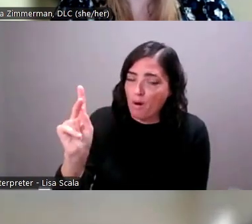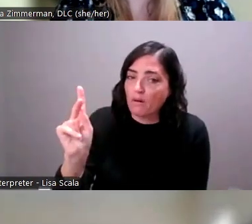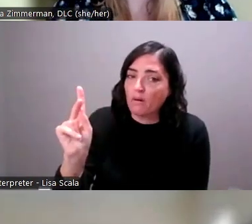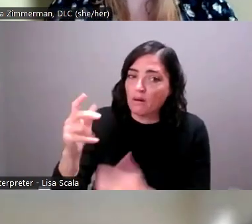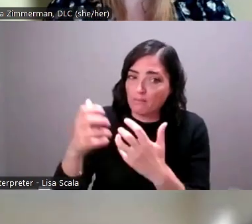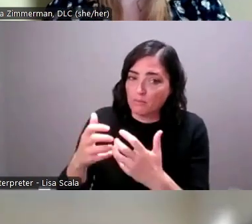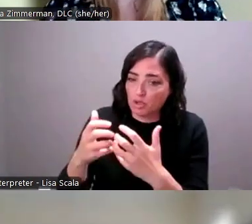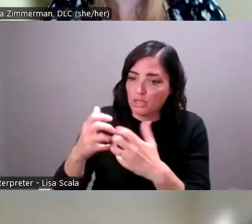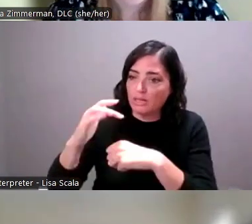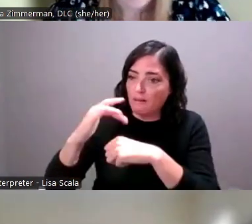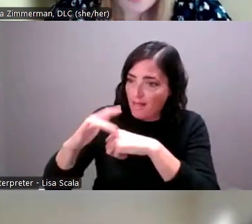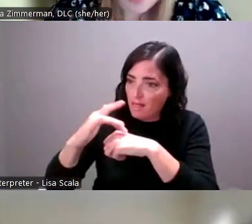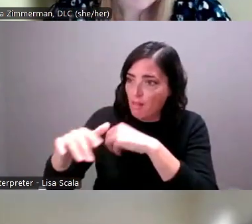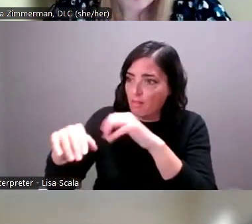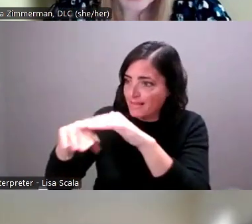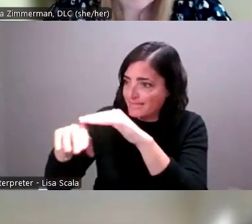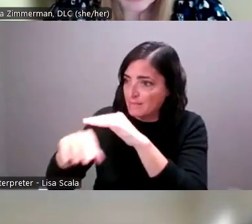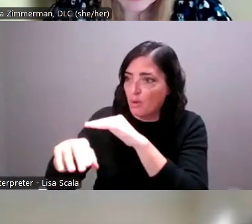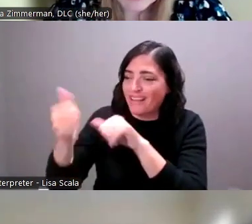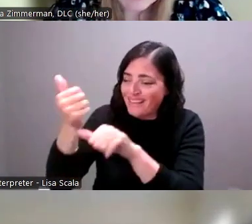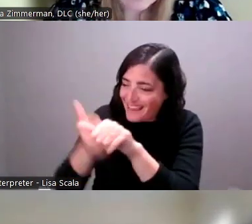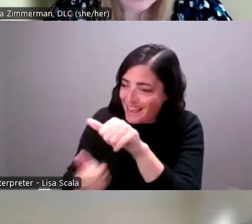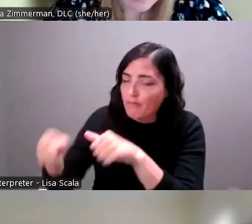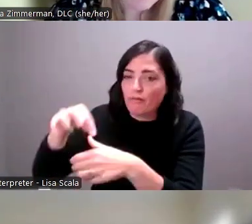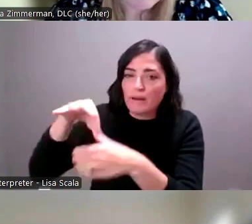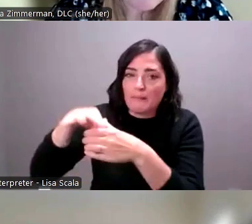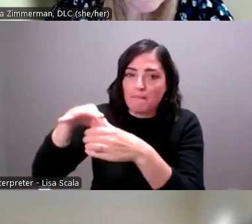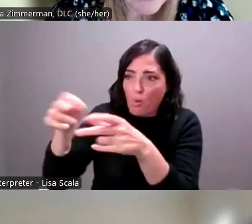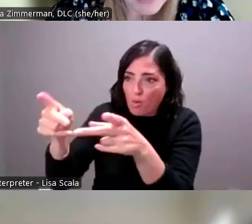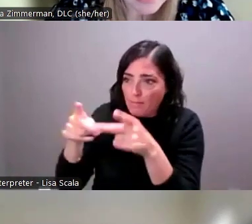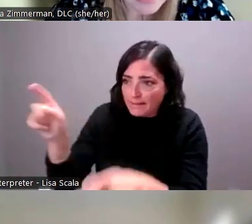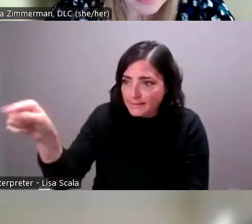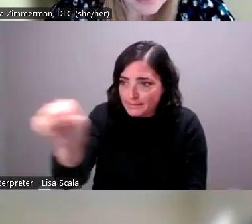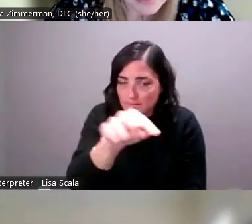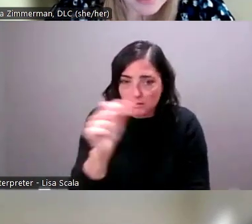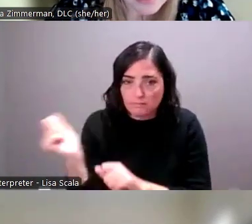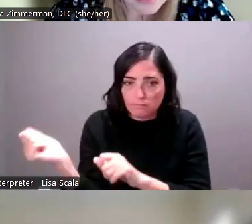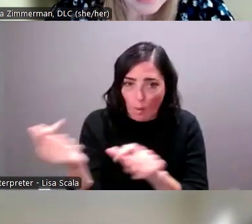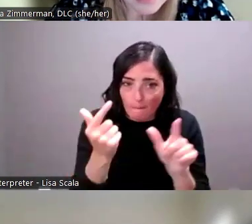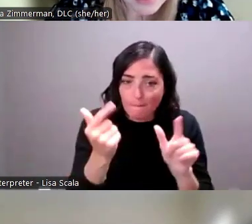is in every polling place.